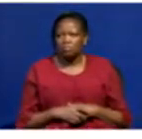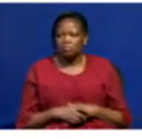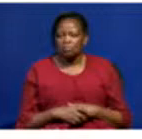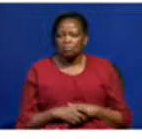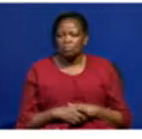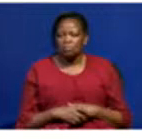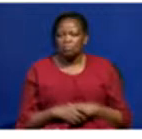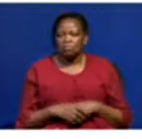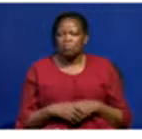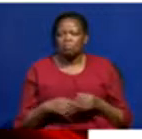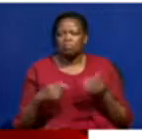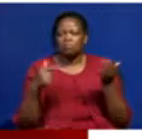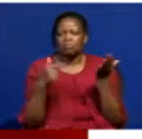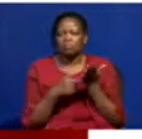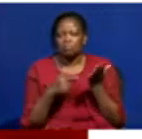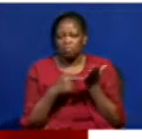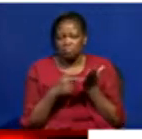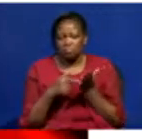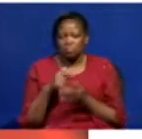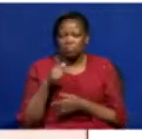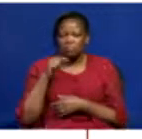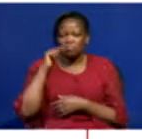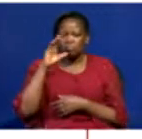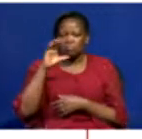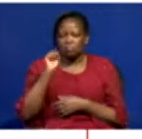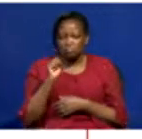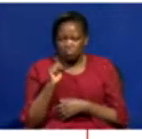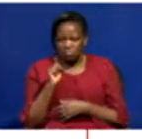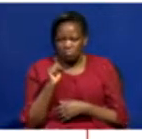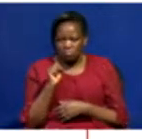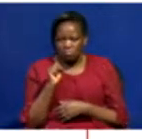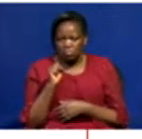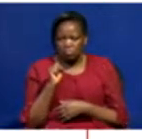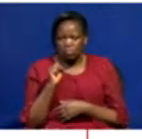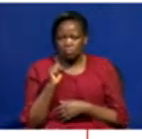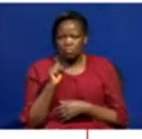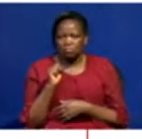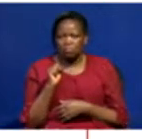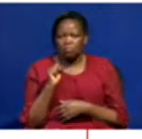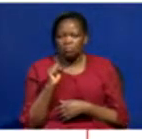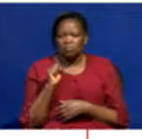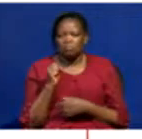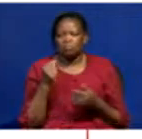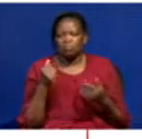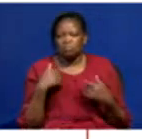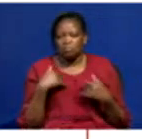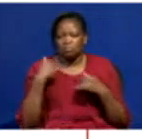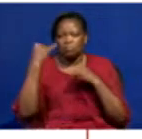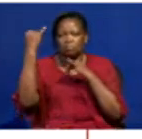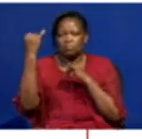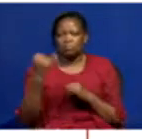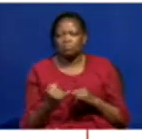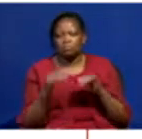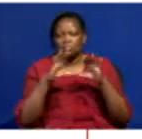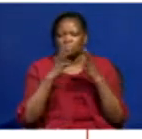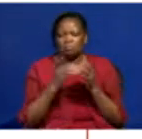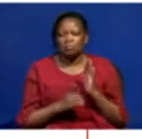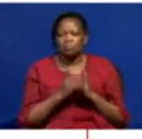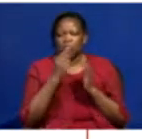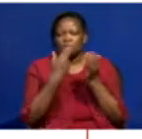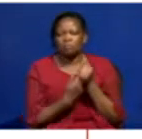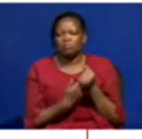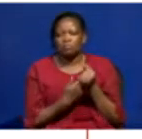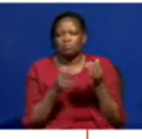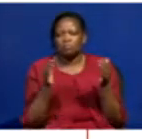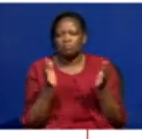Now, Information, Communication and the Digital Economy Cabinet Secretary Eliud Owalo has invited global development partners